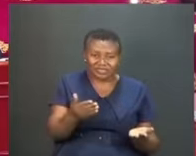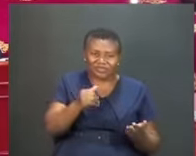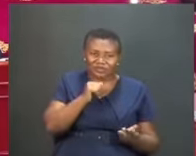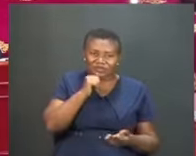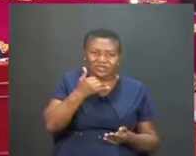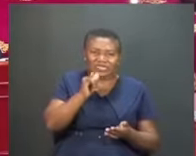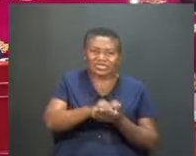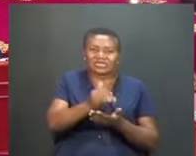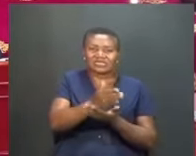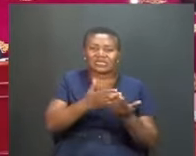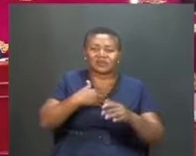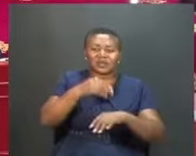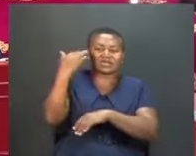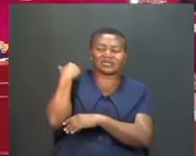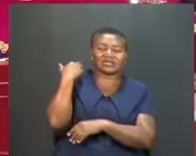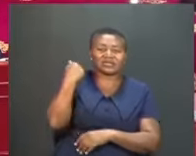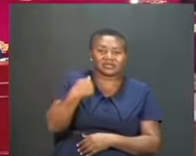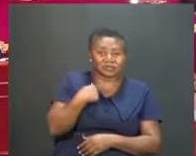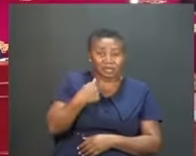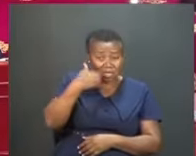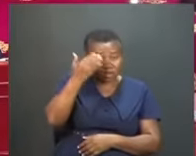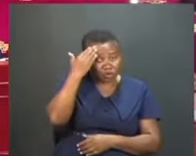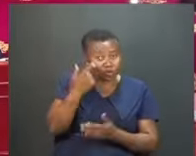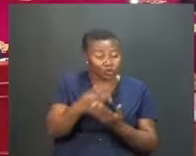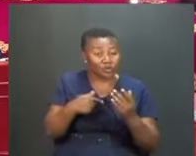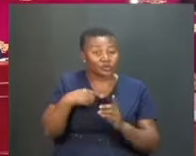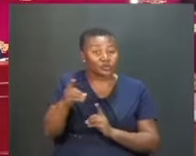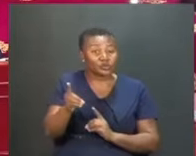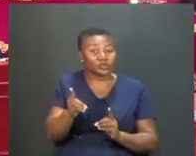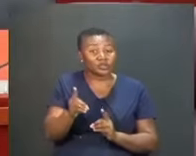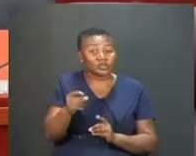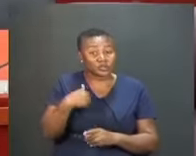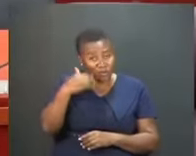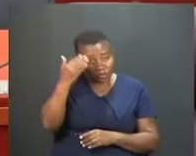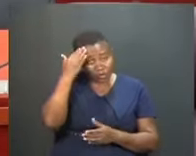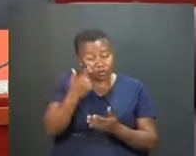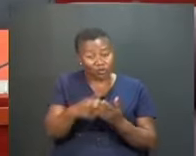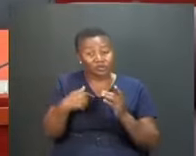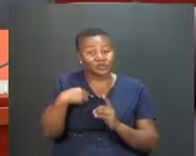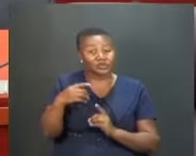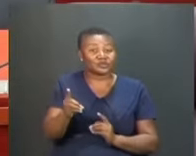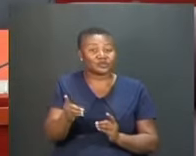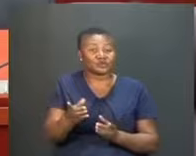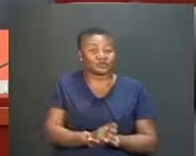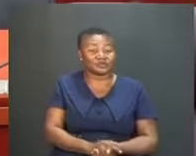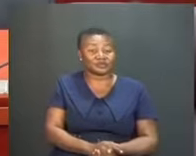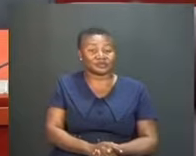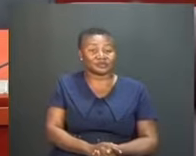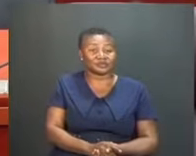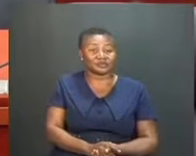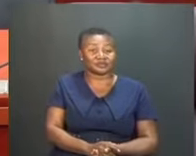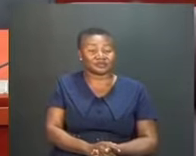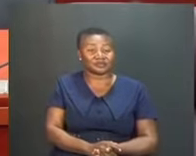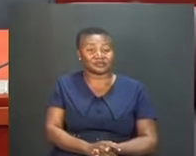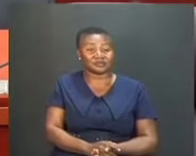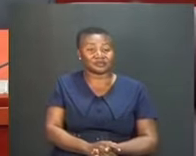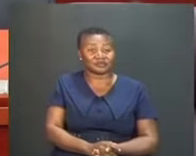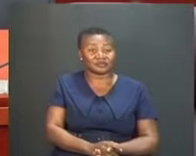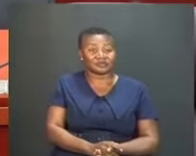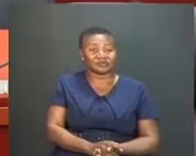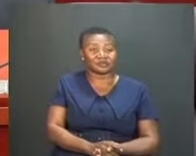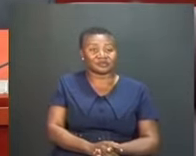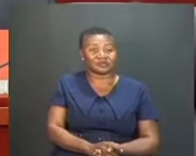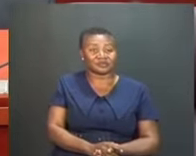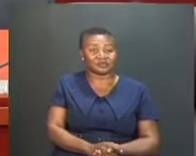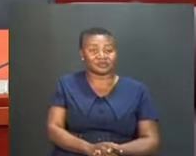ferried to me. I knew what I was doing. I knew what I was doing. I won't belabor the point. I won't belabor the